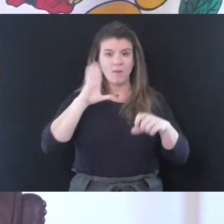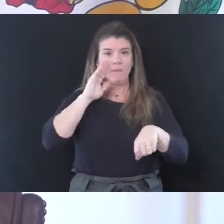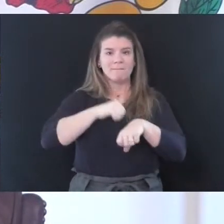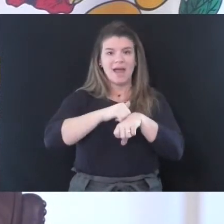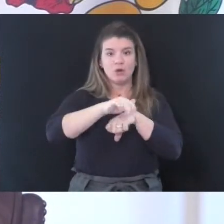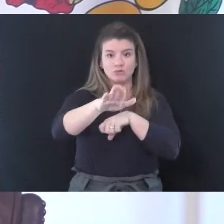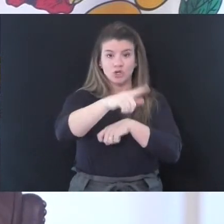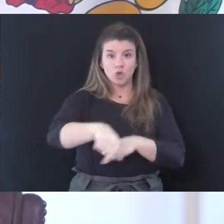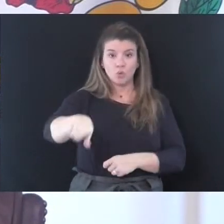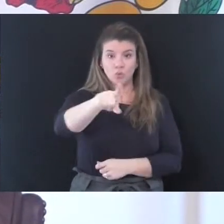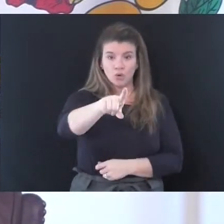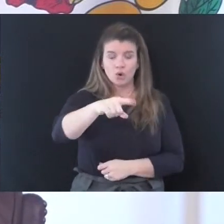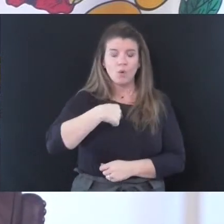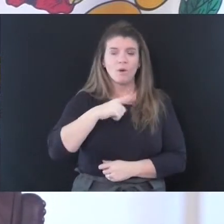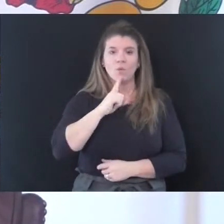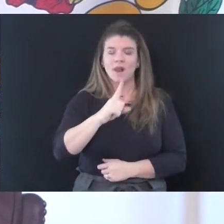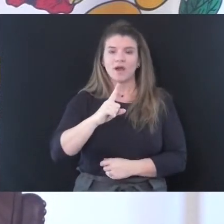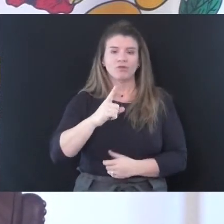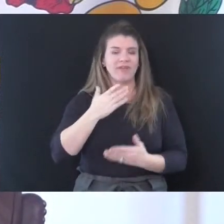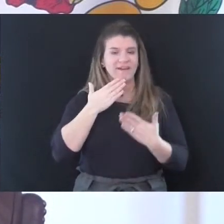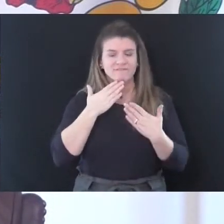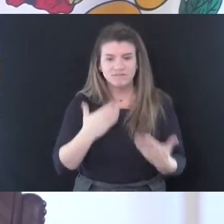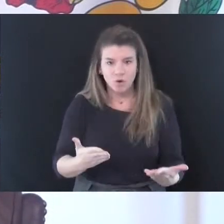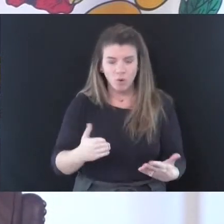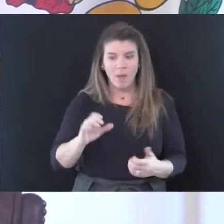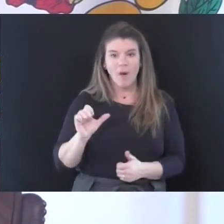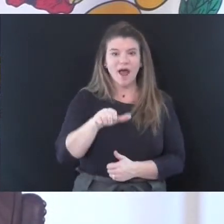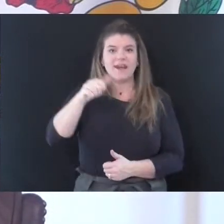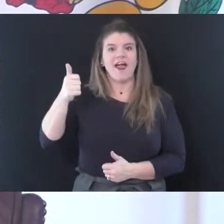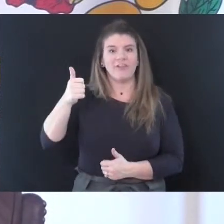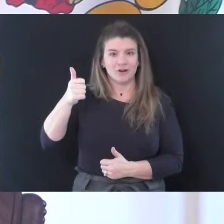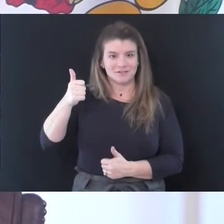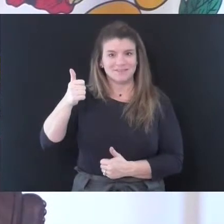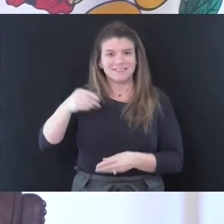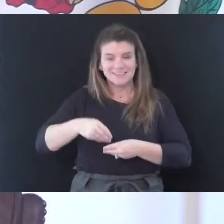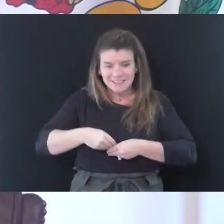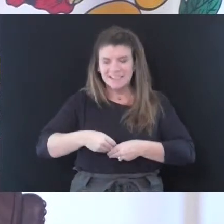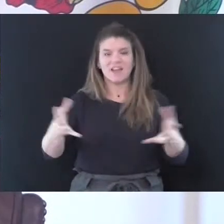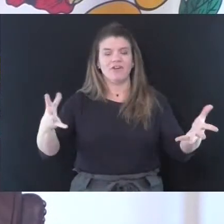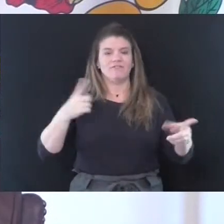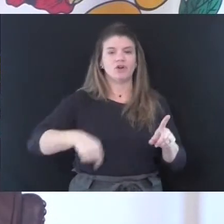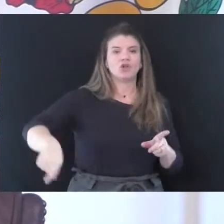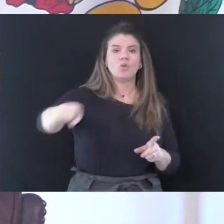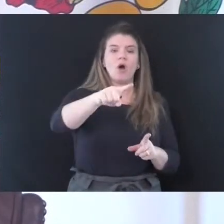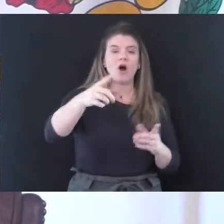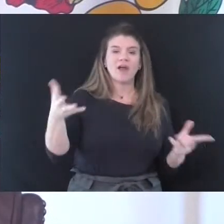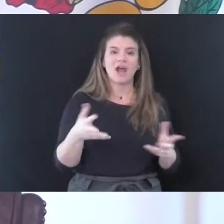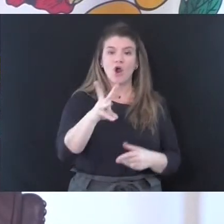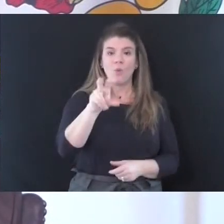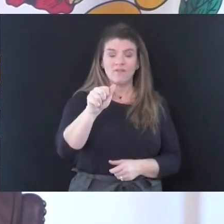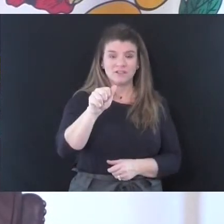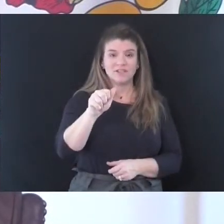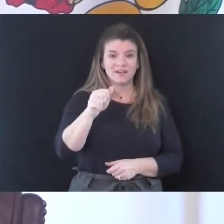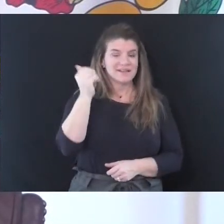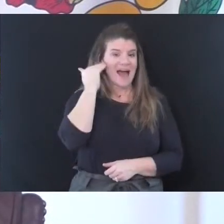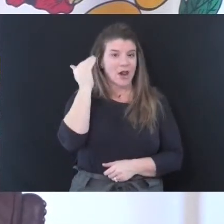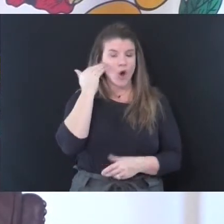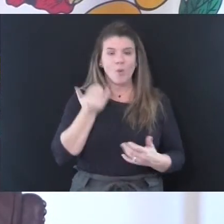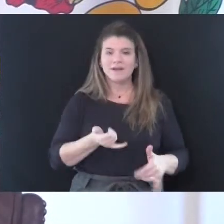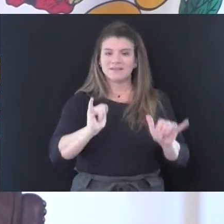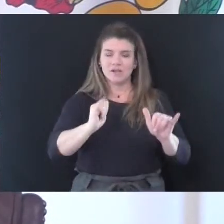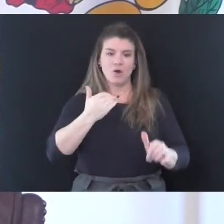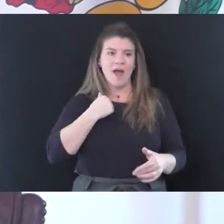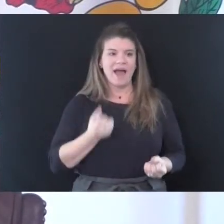mail. We are incredibly grateful that another round of these benefits will be allocated to West Virginia, even as the challenges